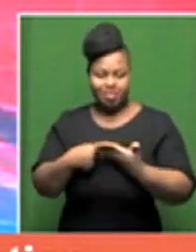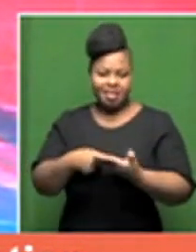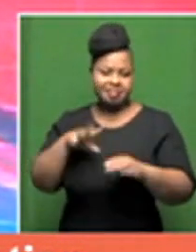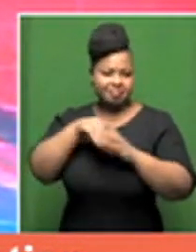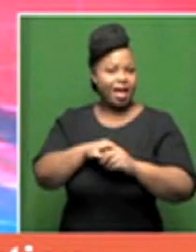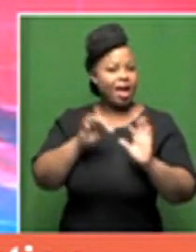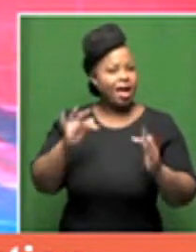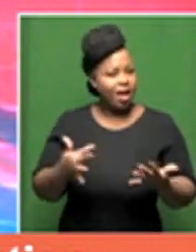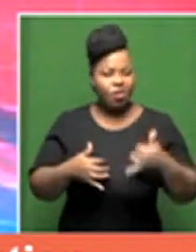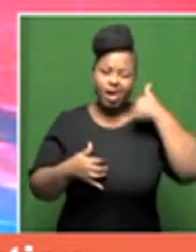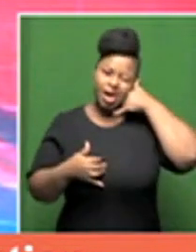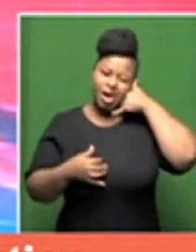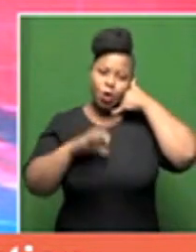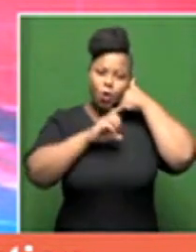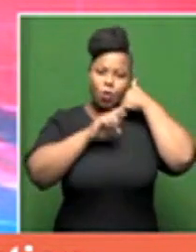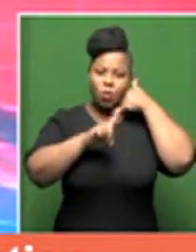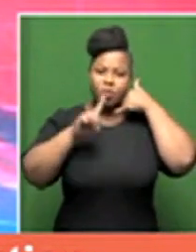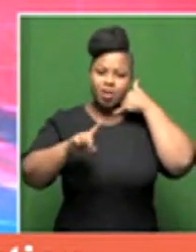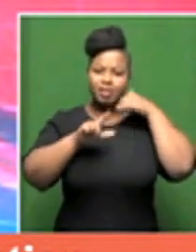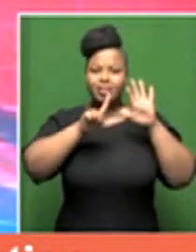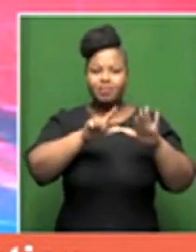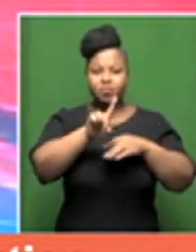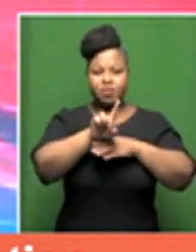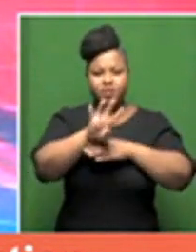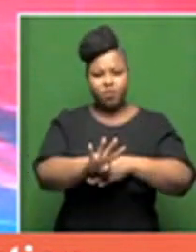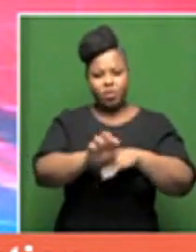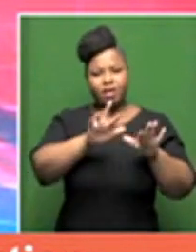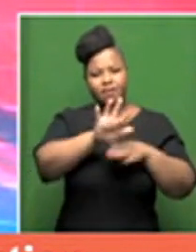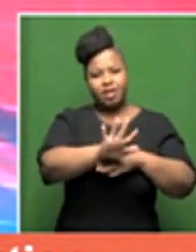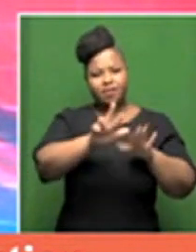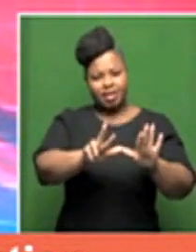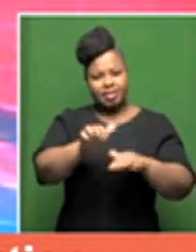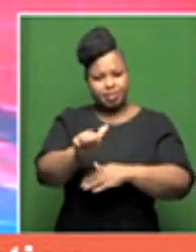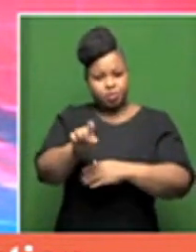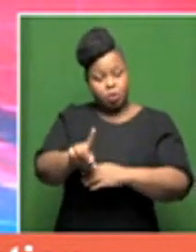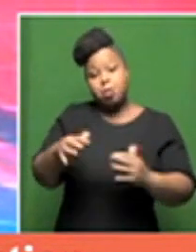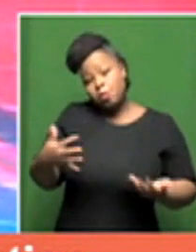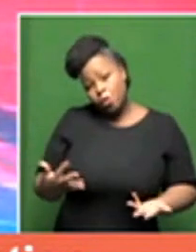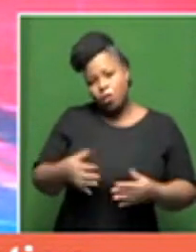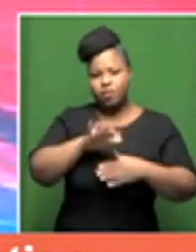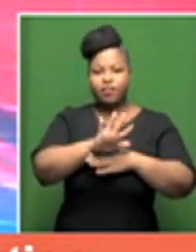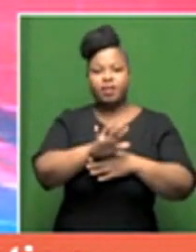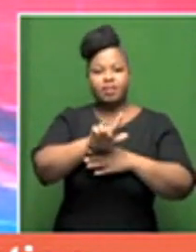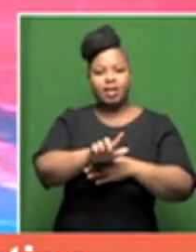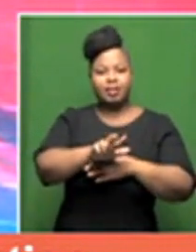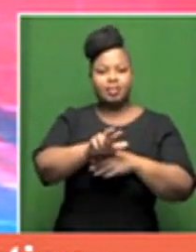discussing. The number to call is 011 714 5861 or